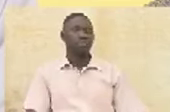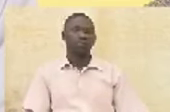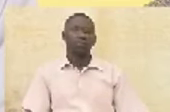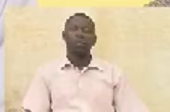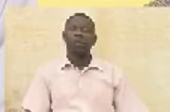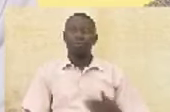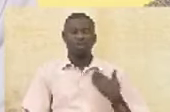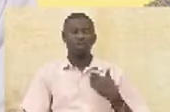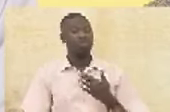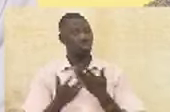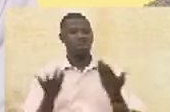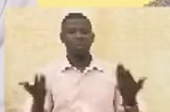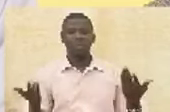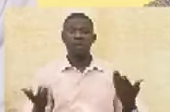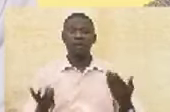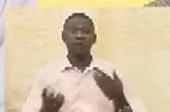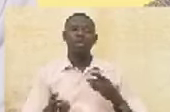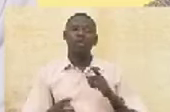Well, we were many.